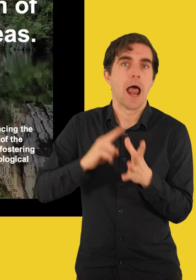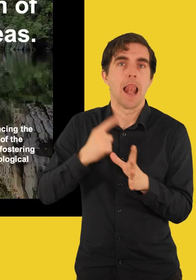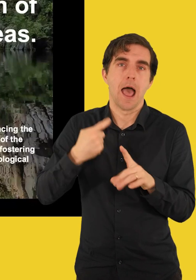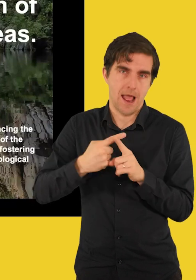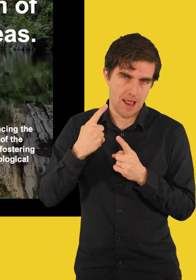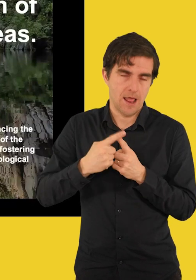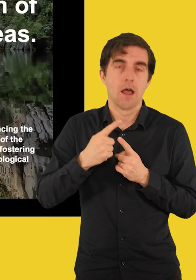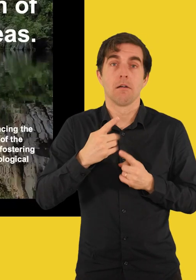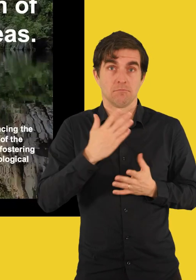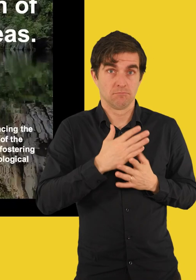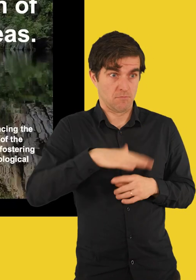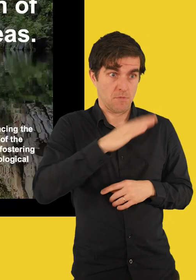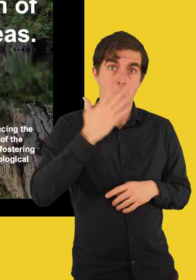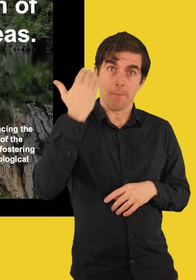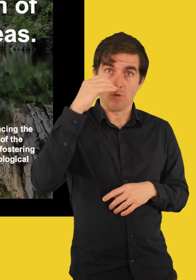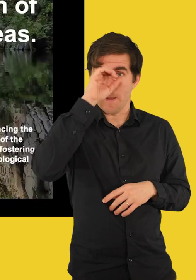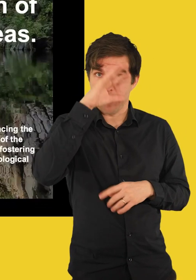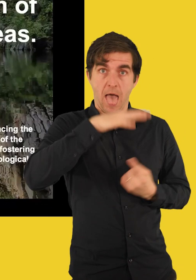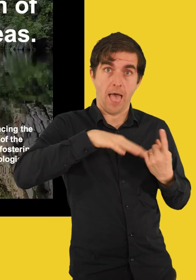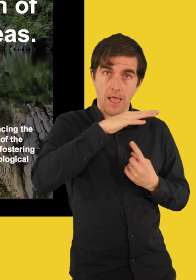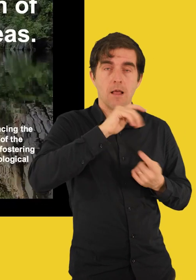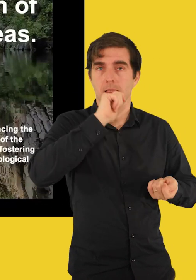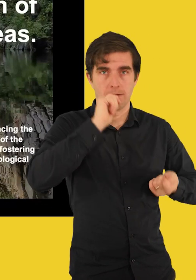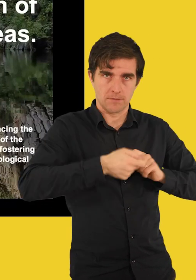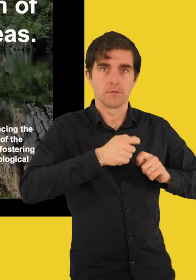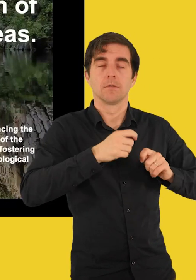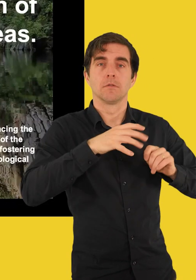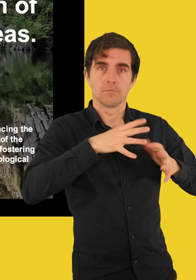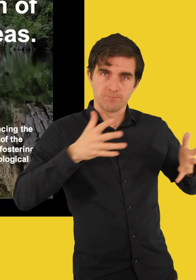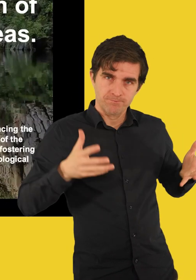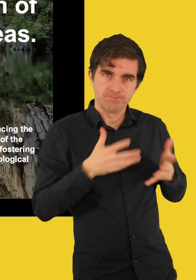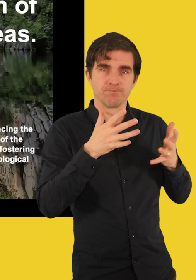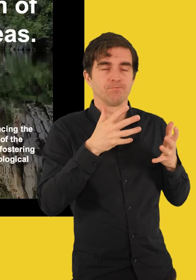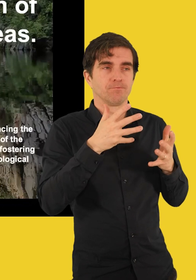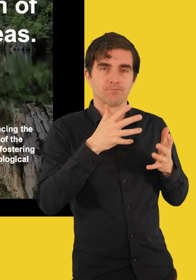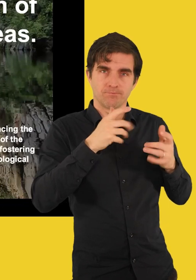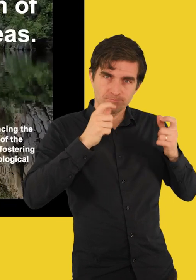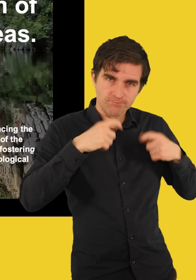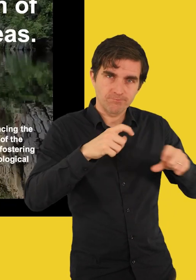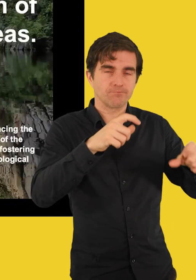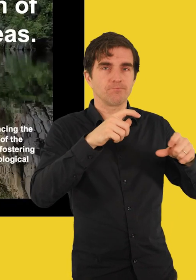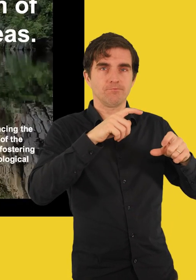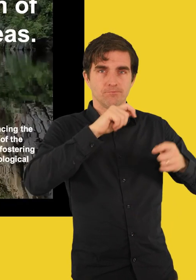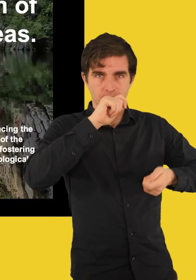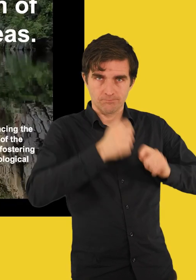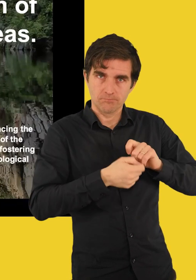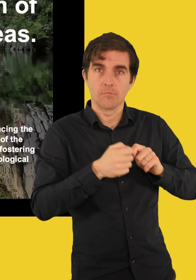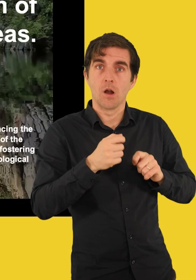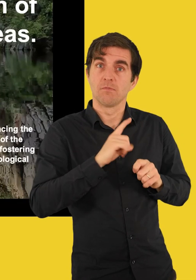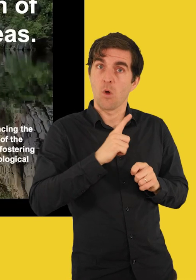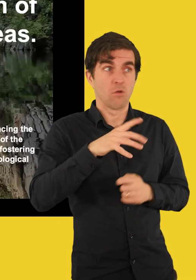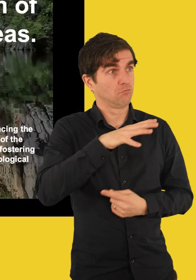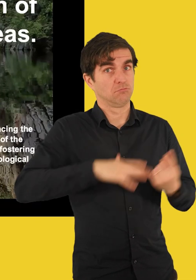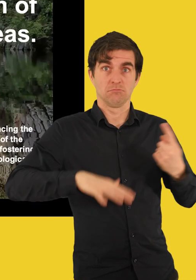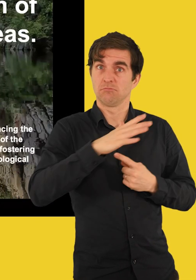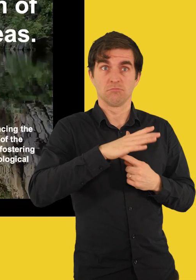It was an ex-mining lake, and we try to preserve and rejuvenate the area, not only